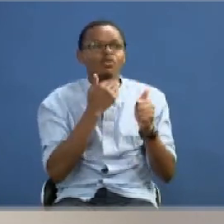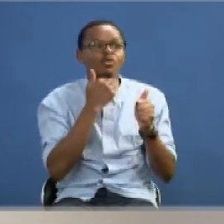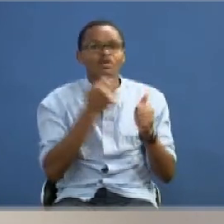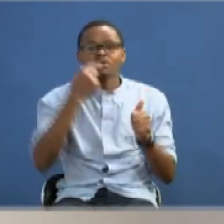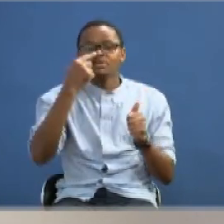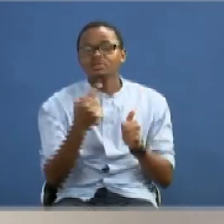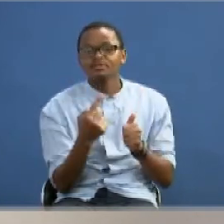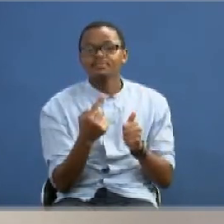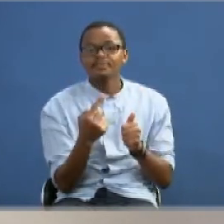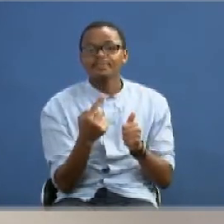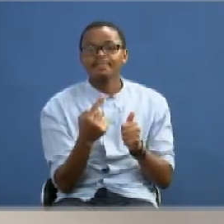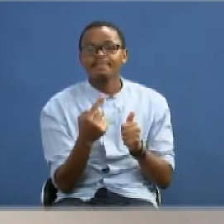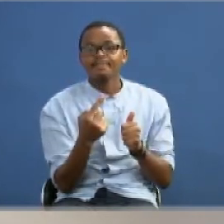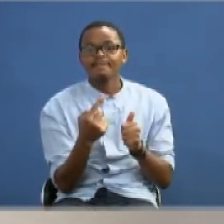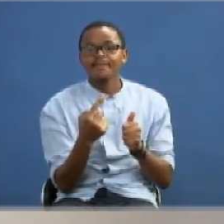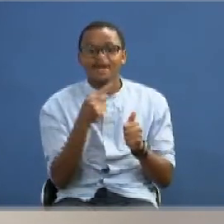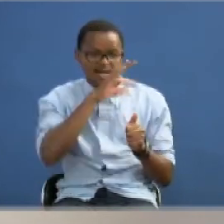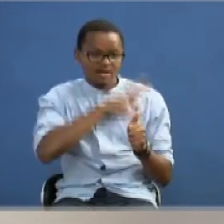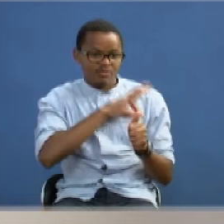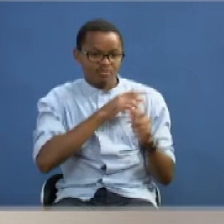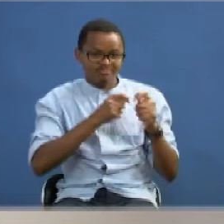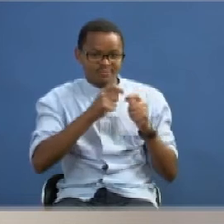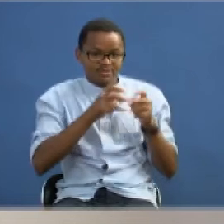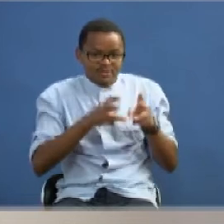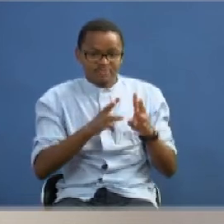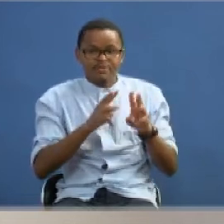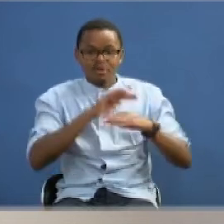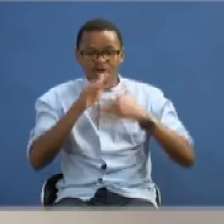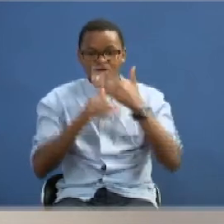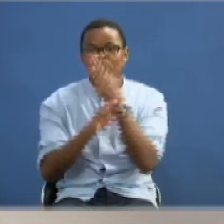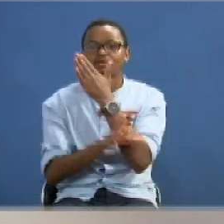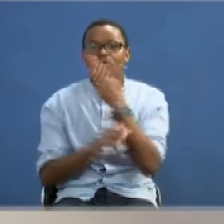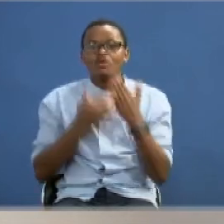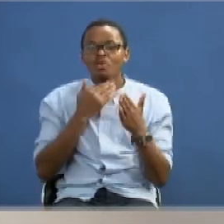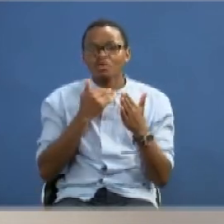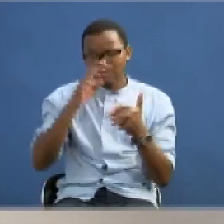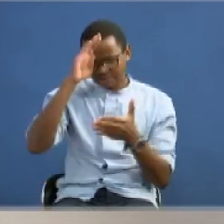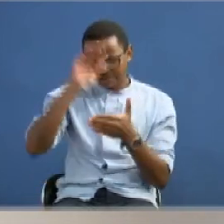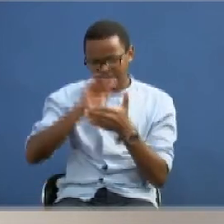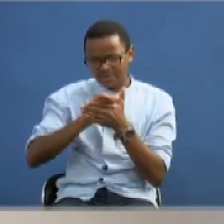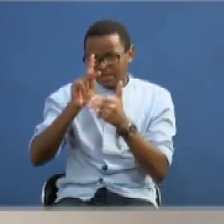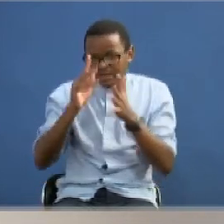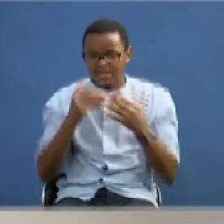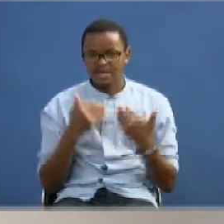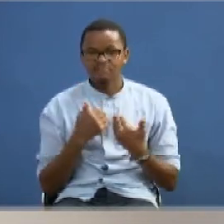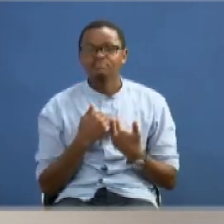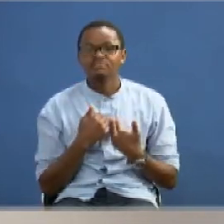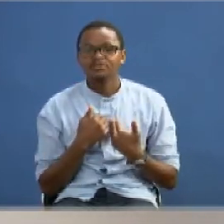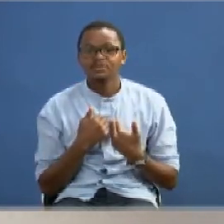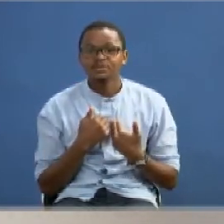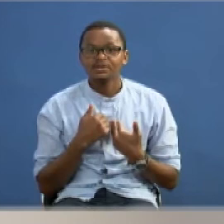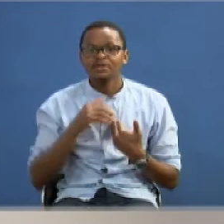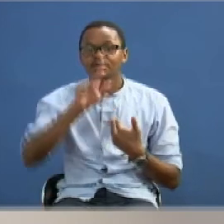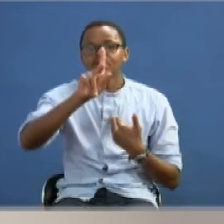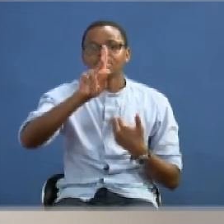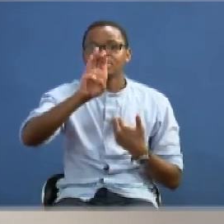to say there are quality control mechanisms in every country. Right. I want to believe Kenya has a Kenya Bureau